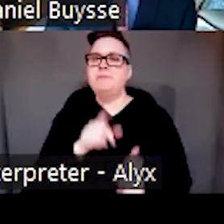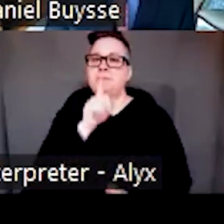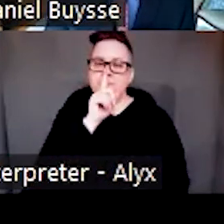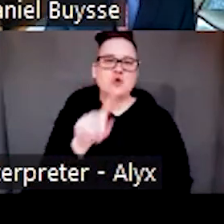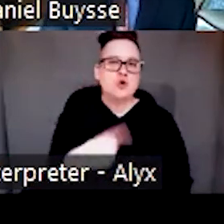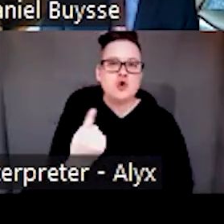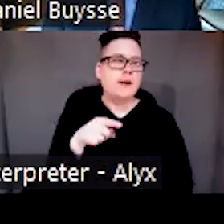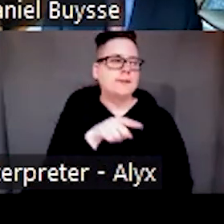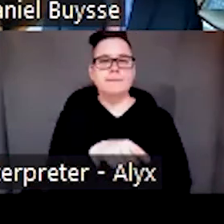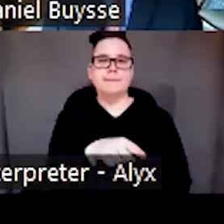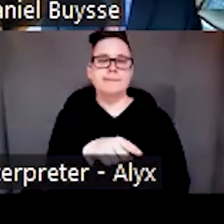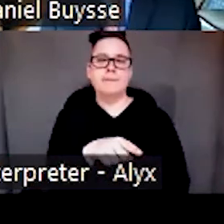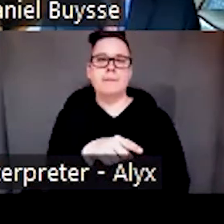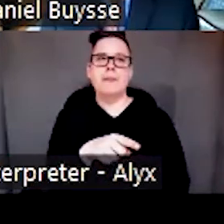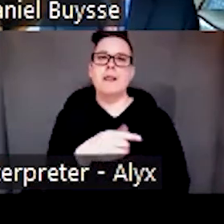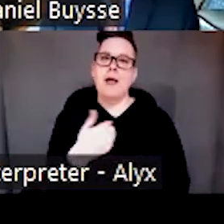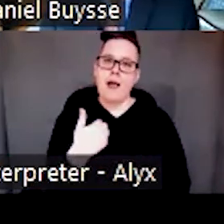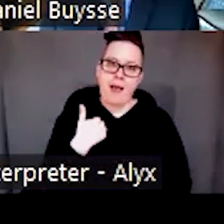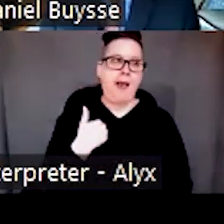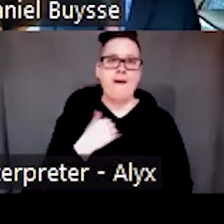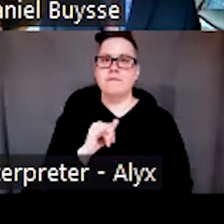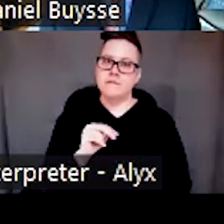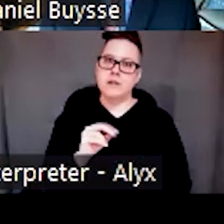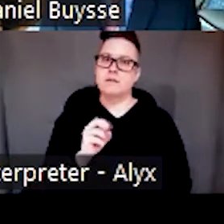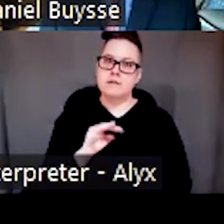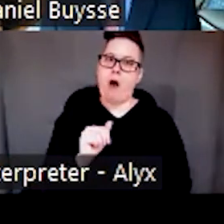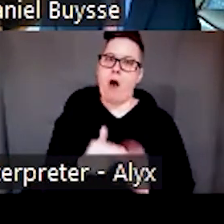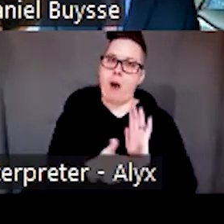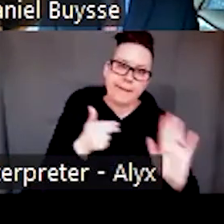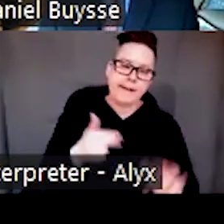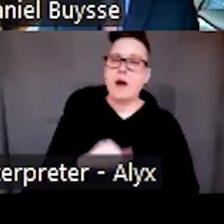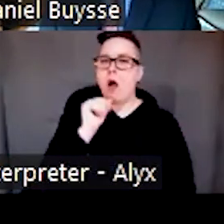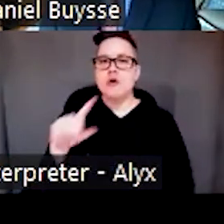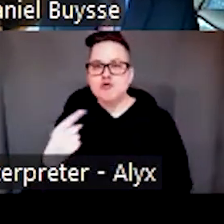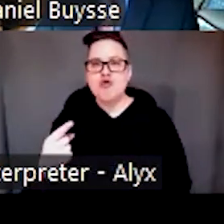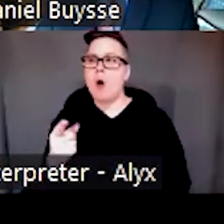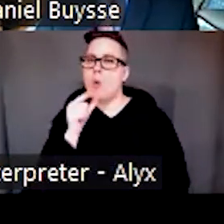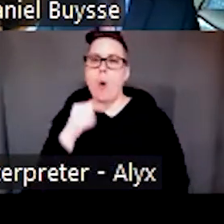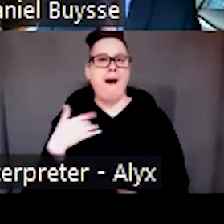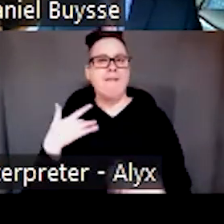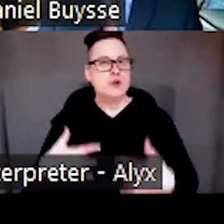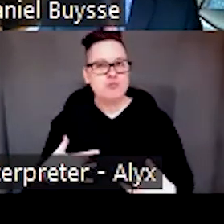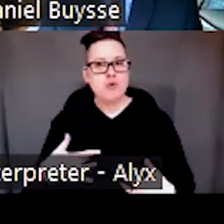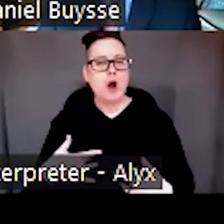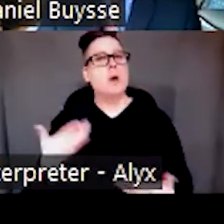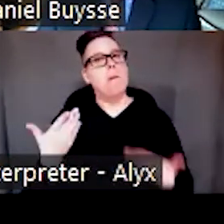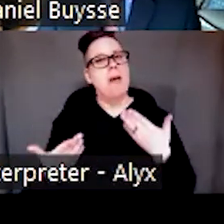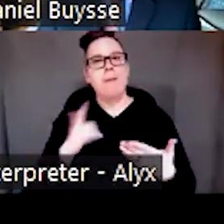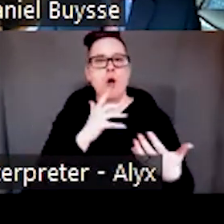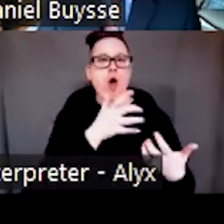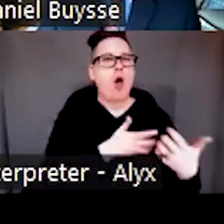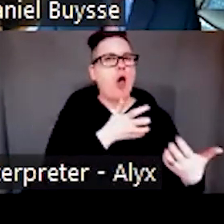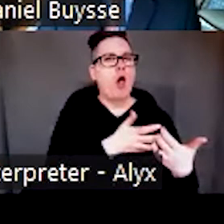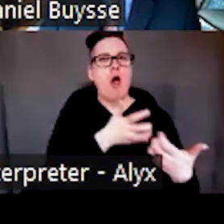who have formally defined insomnia, it wouldn't only be for people with depression, that it might be adaptable to many